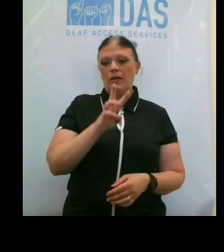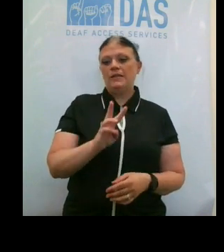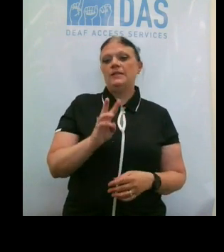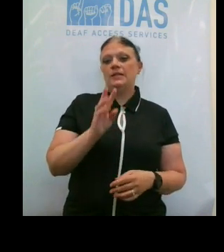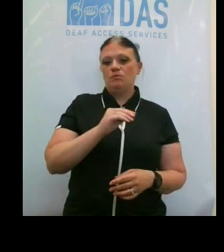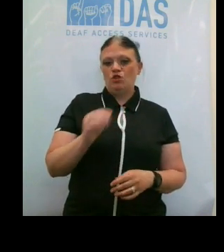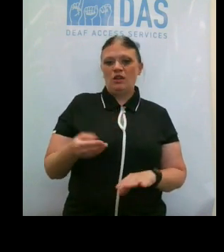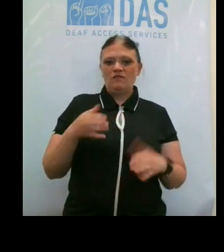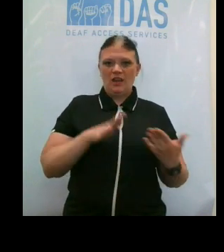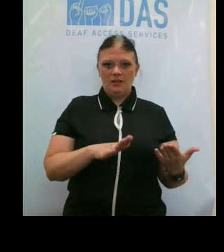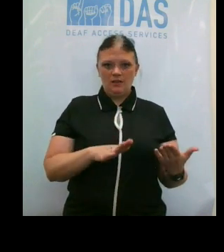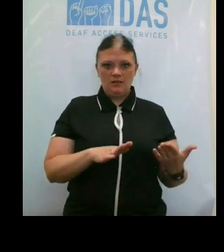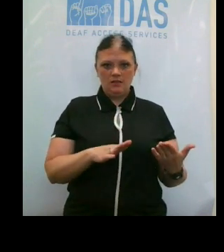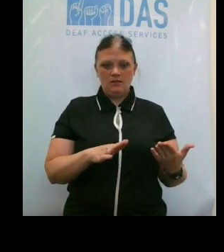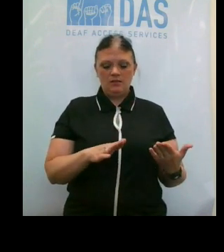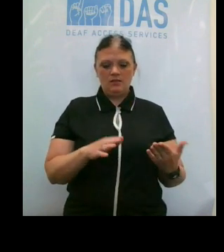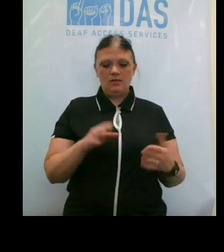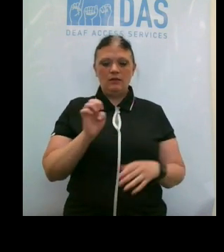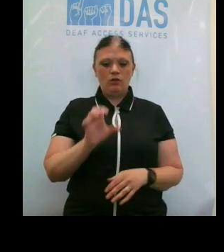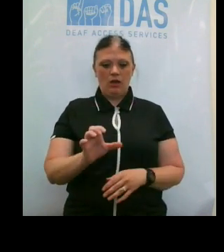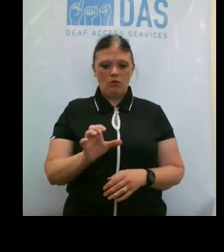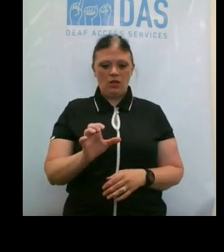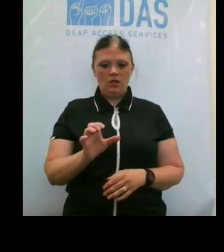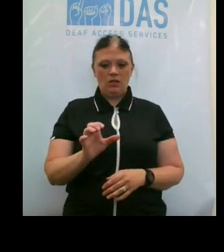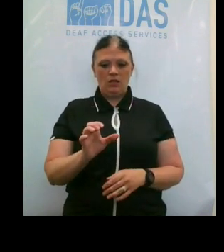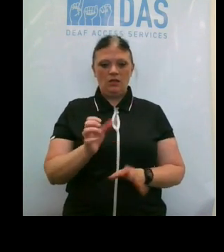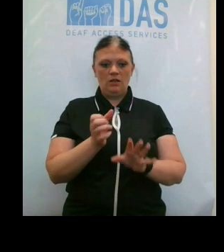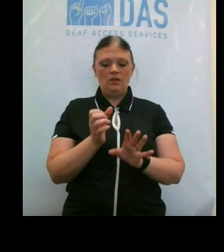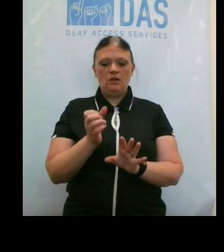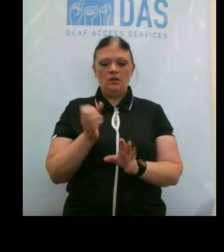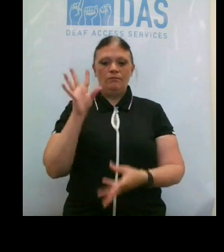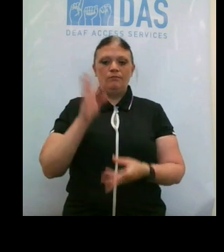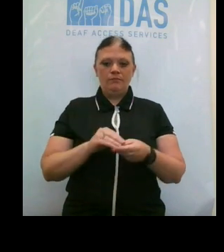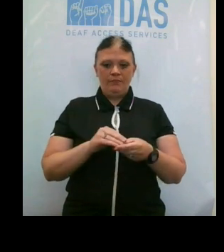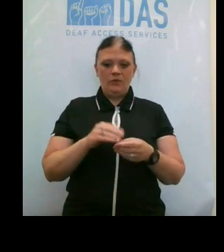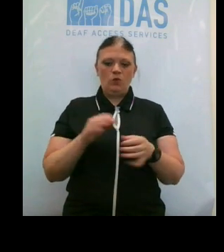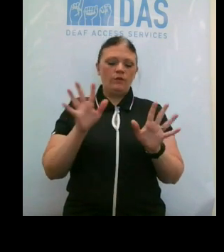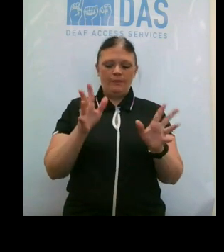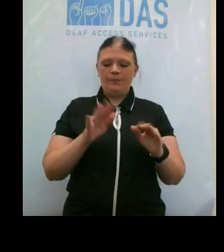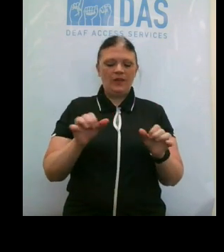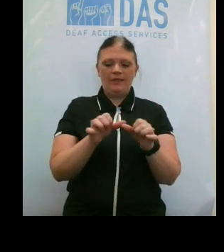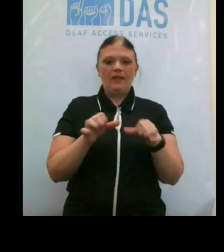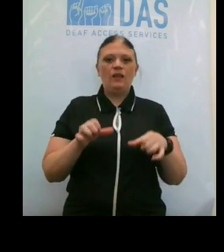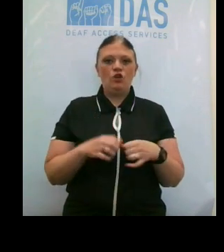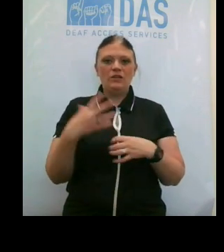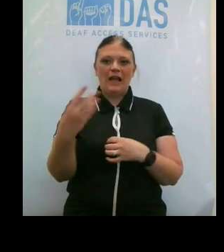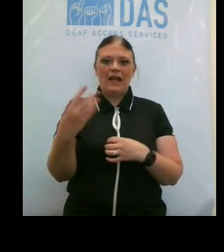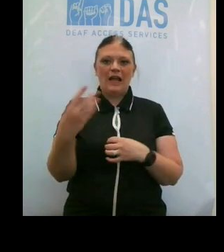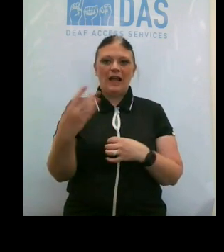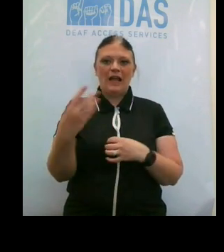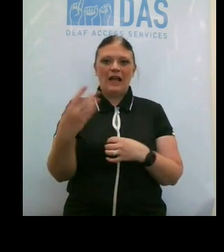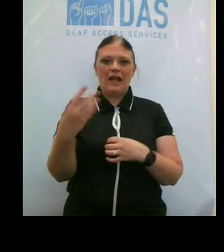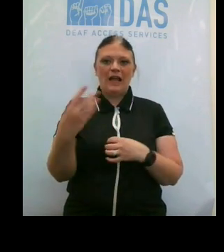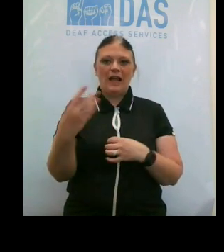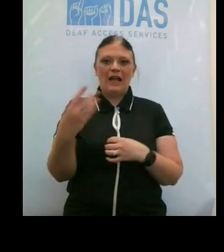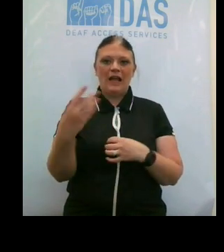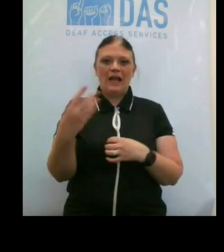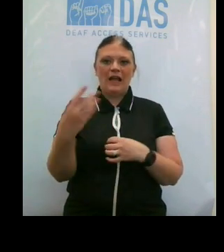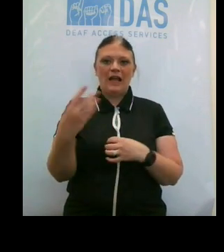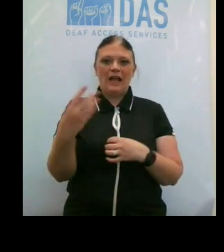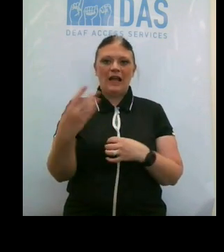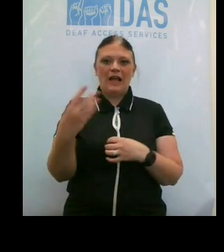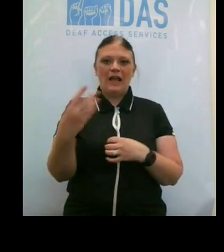deaths. Erie County makes up the areas outside of the city of Buffalo. The two other cities in the 25